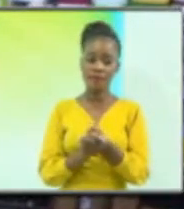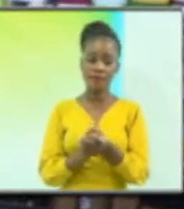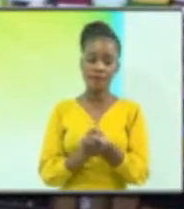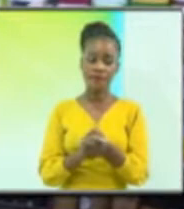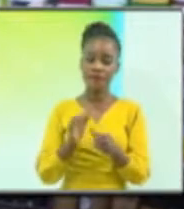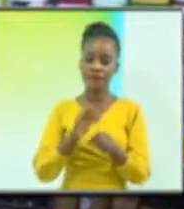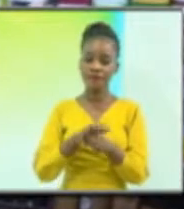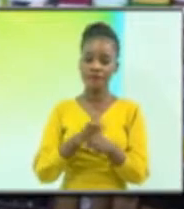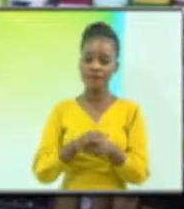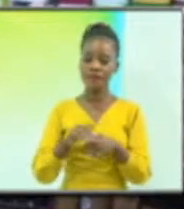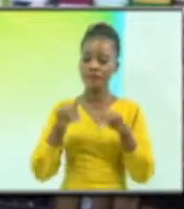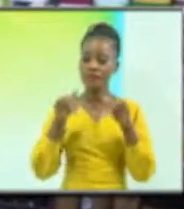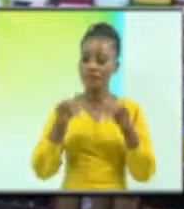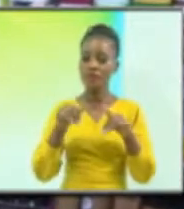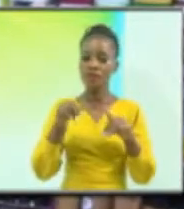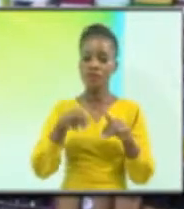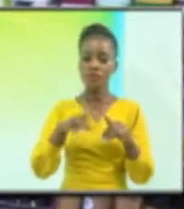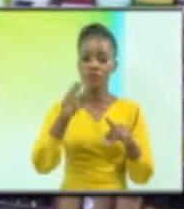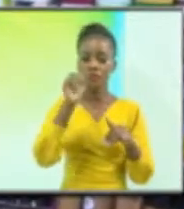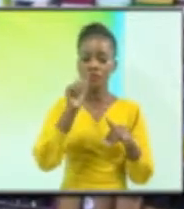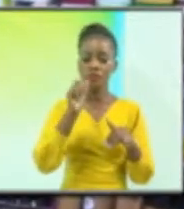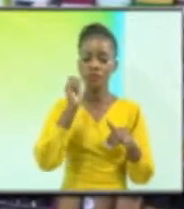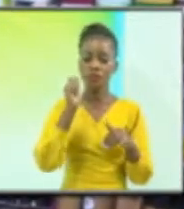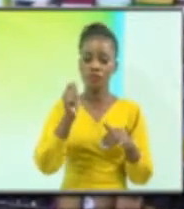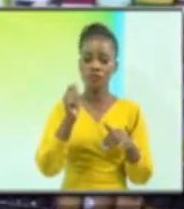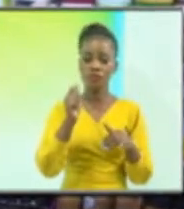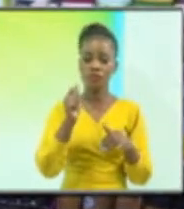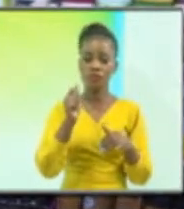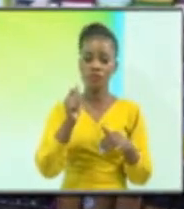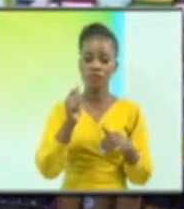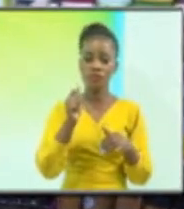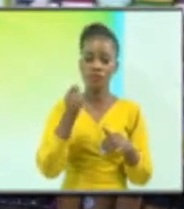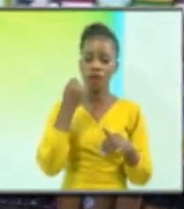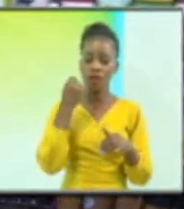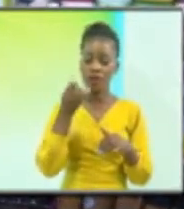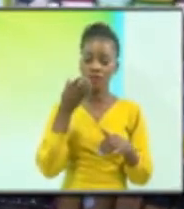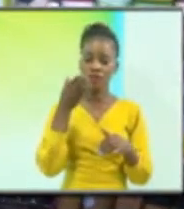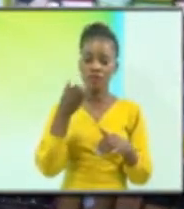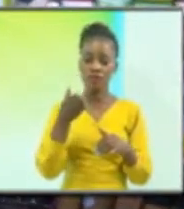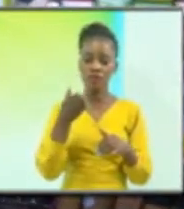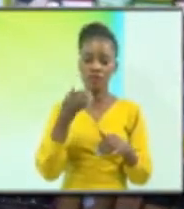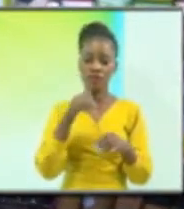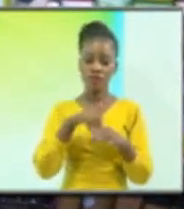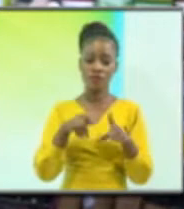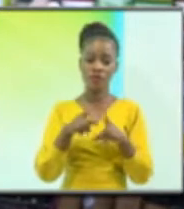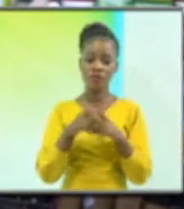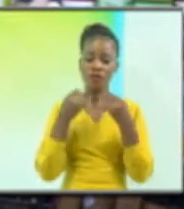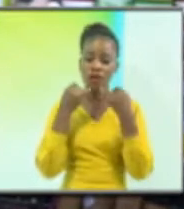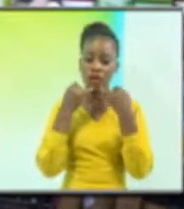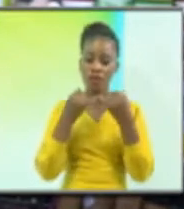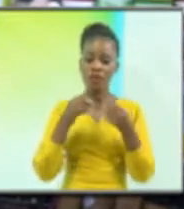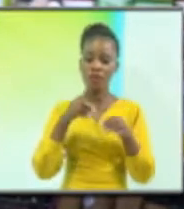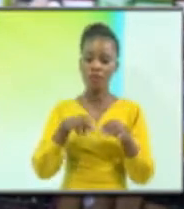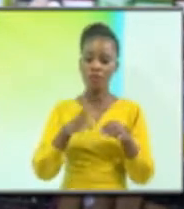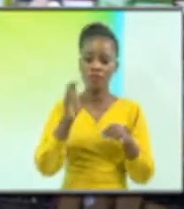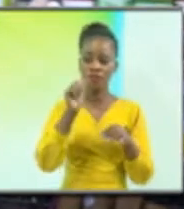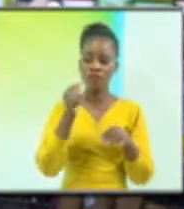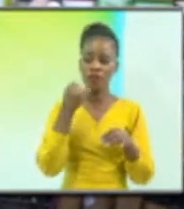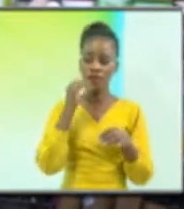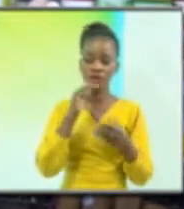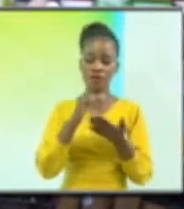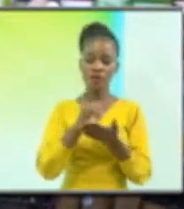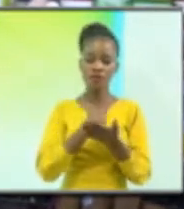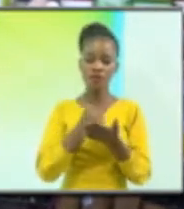okugula mainly eza USA. Lwansonga lotions Most bought products are USA